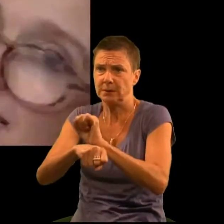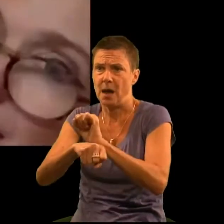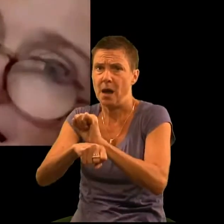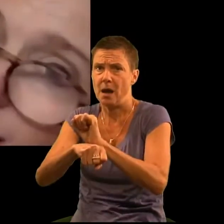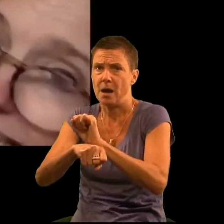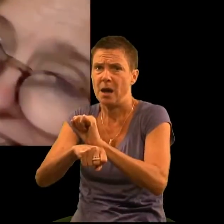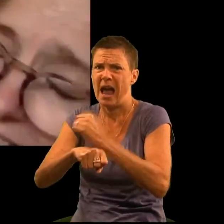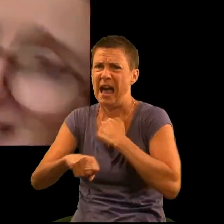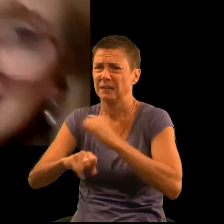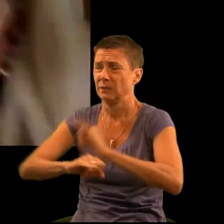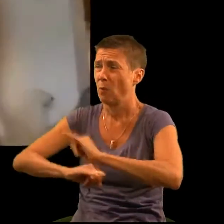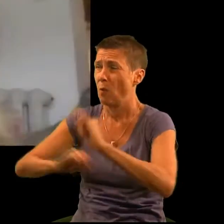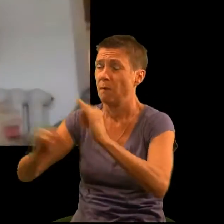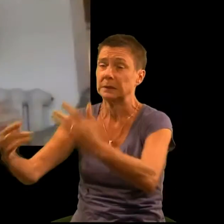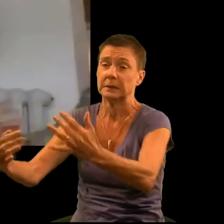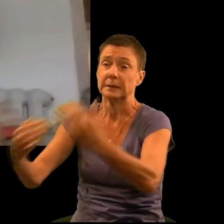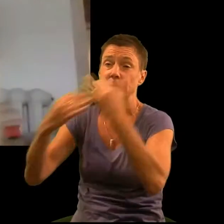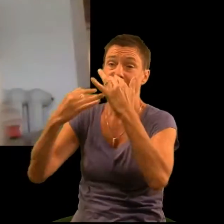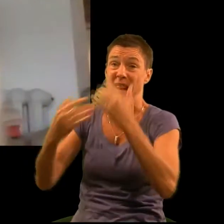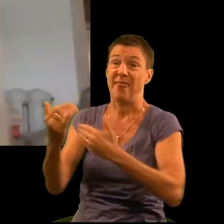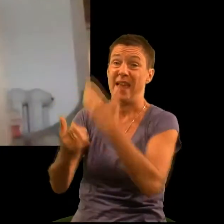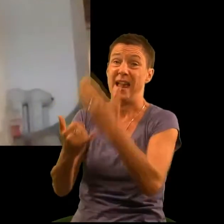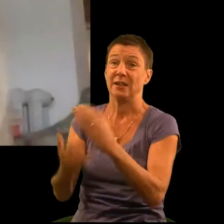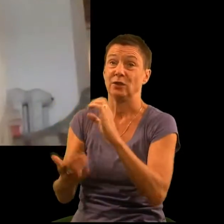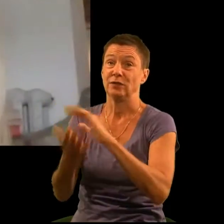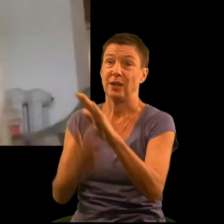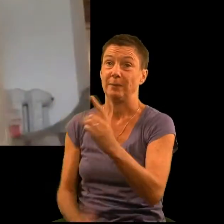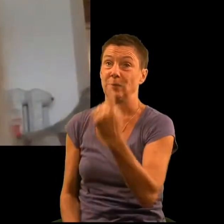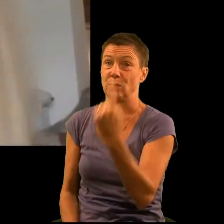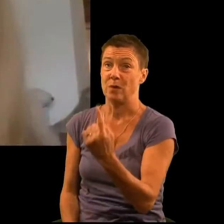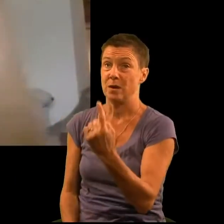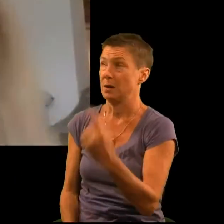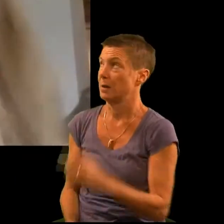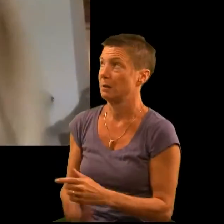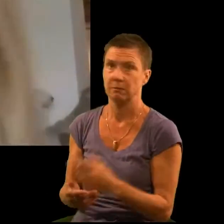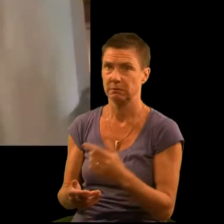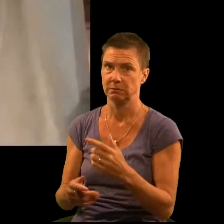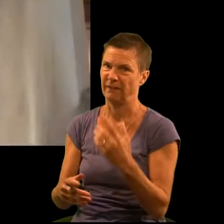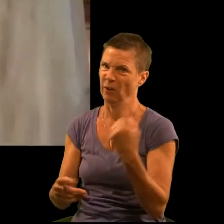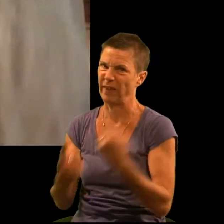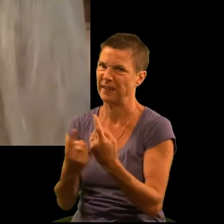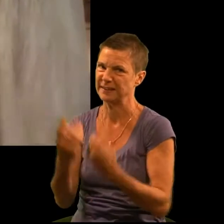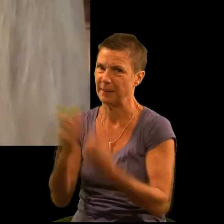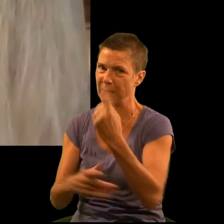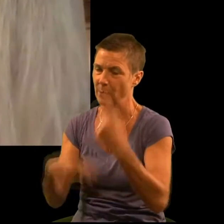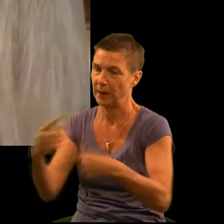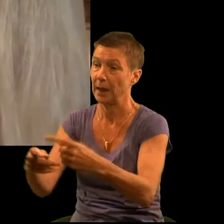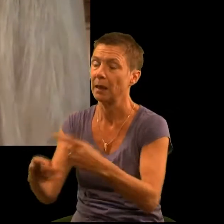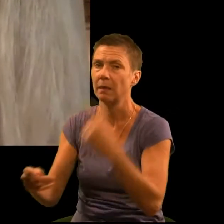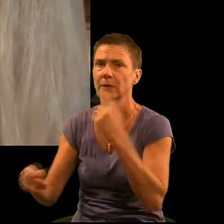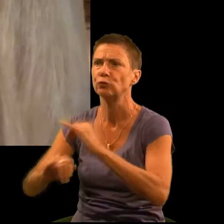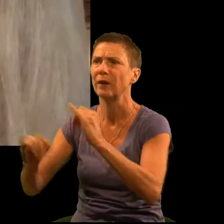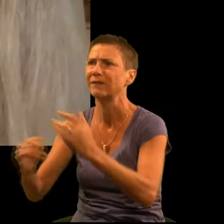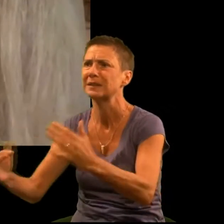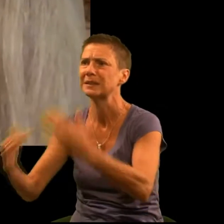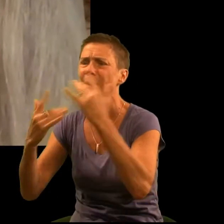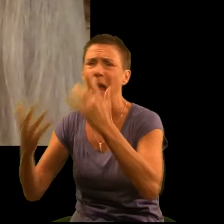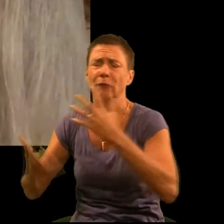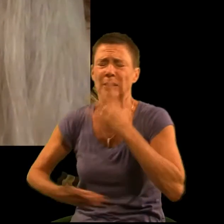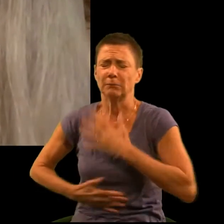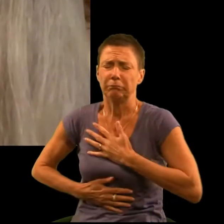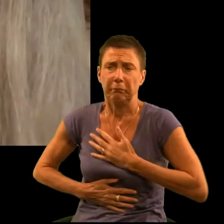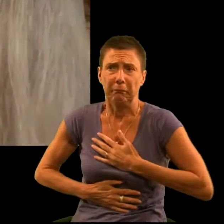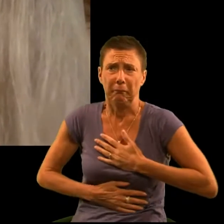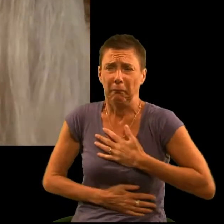dreadful smell. This is the end of chapter 1, because things happen quickly in my book. The dreadful smell was now so